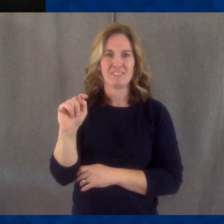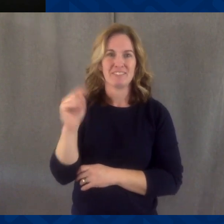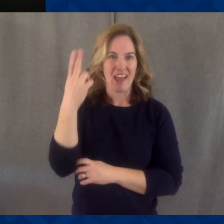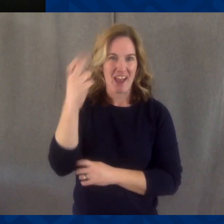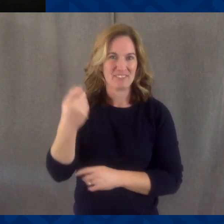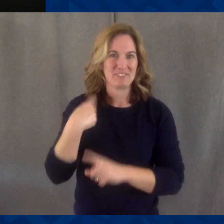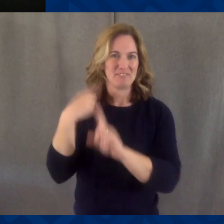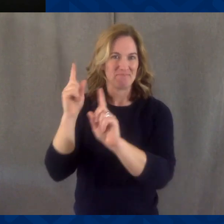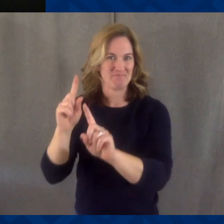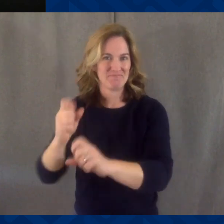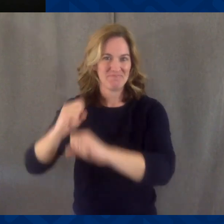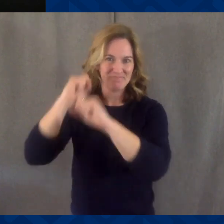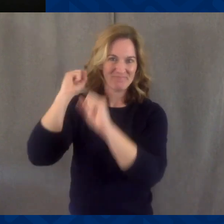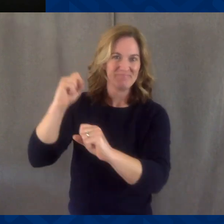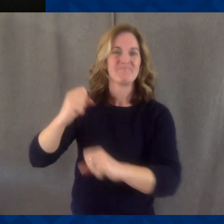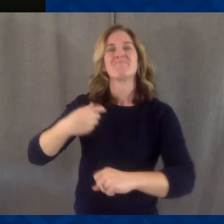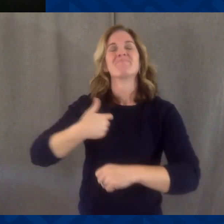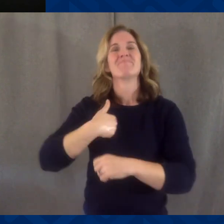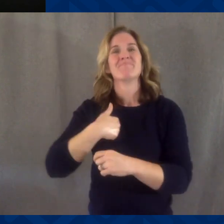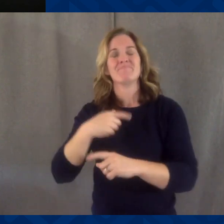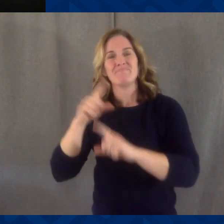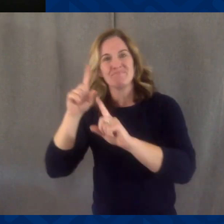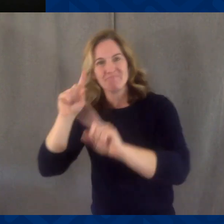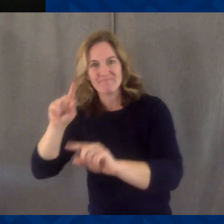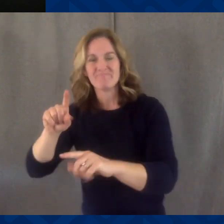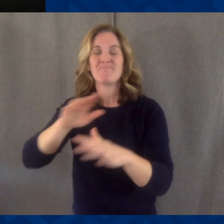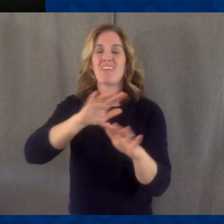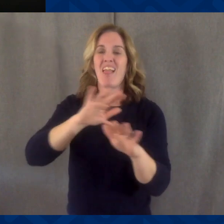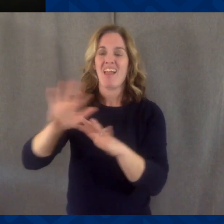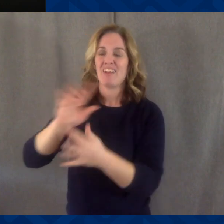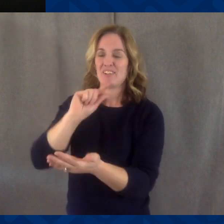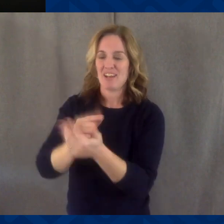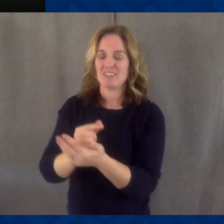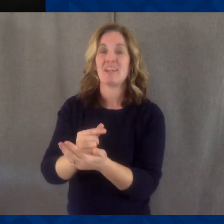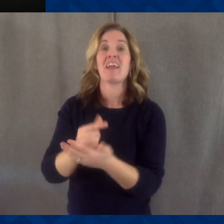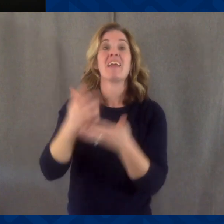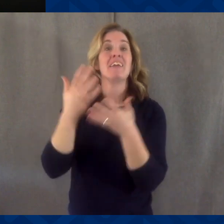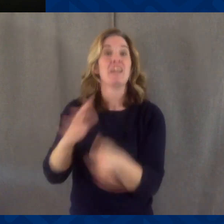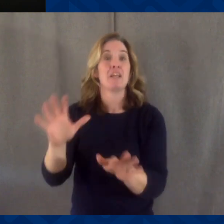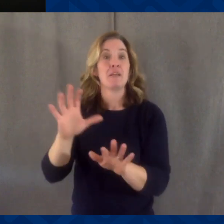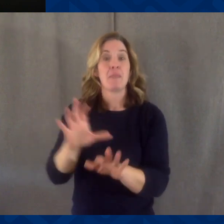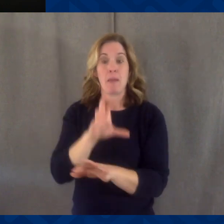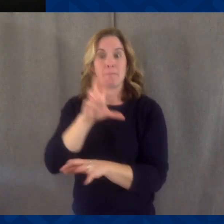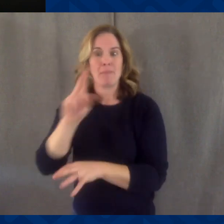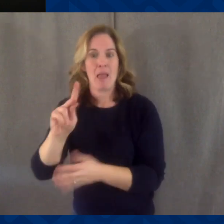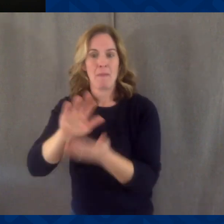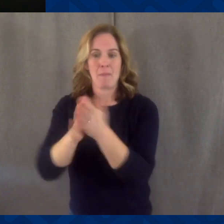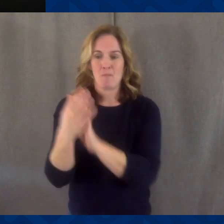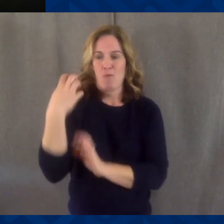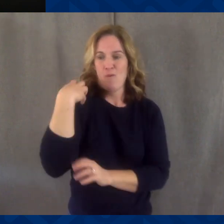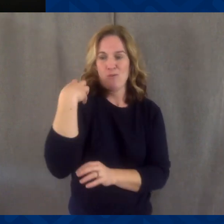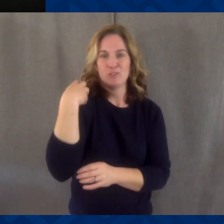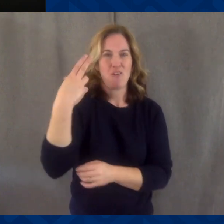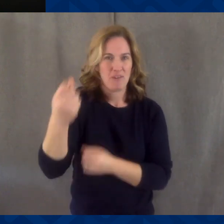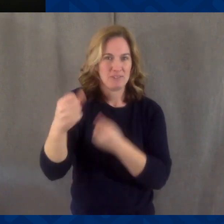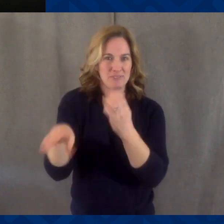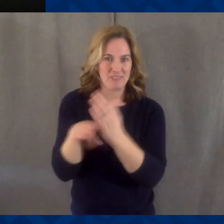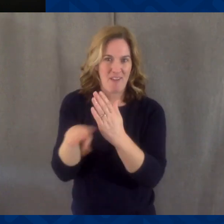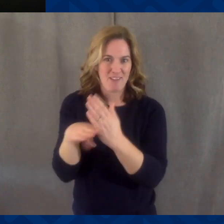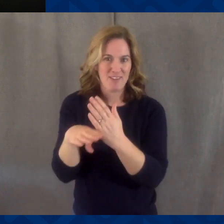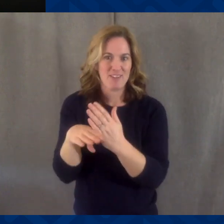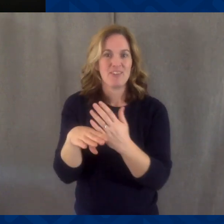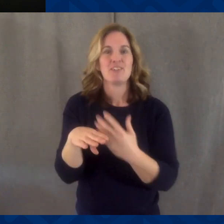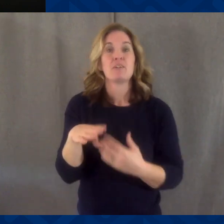graduate. And after I graduated, I actually went back and coached high school soccer, believe it or not. And there was one young man on